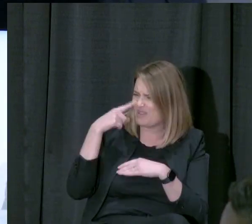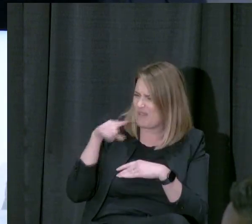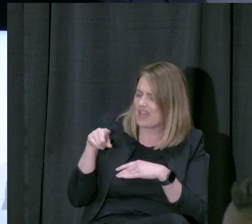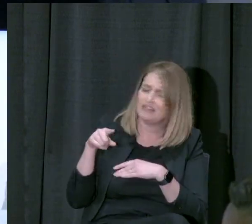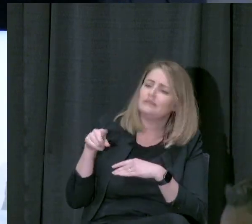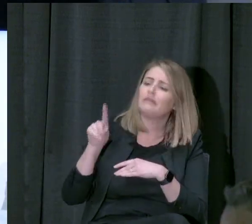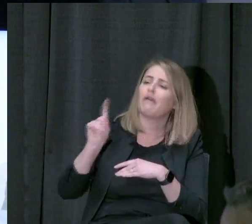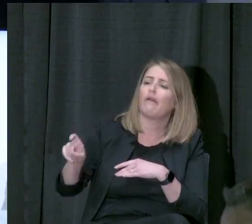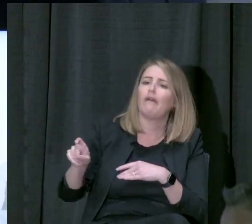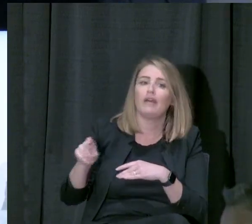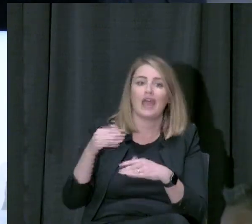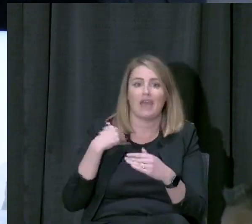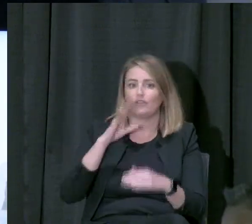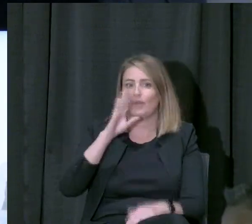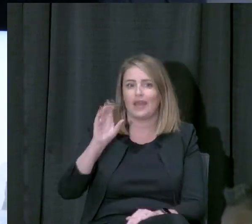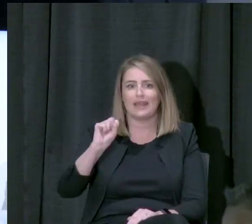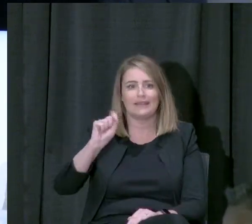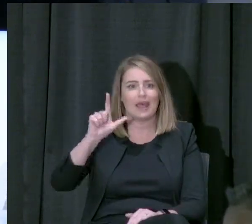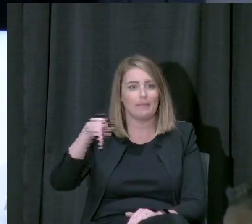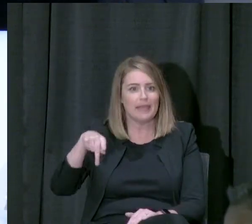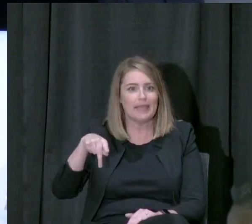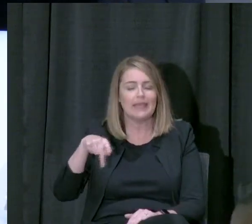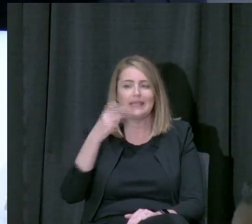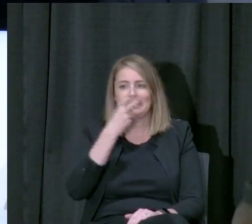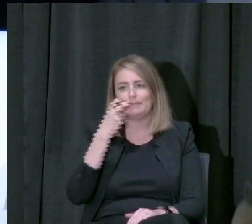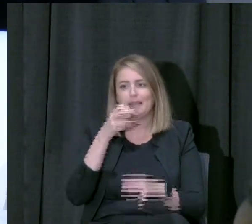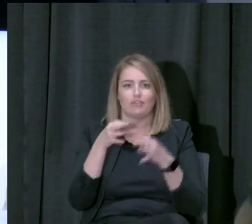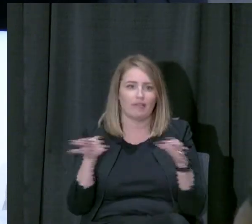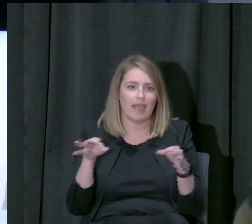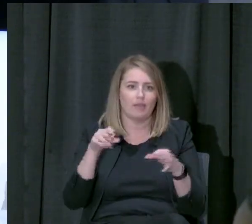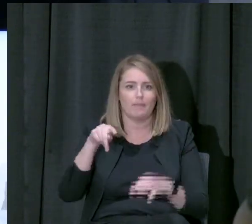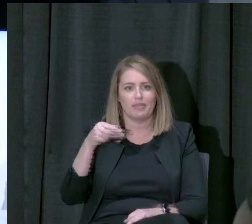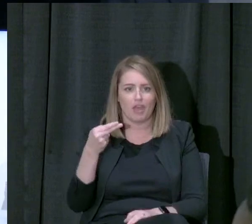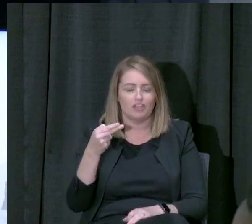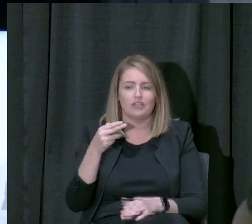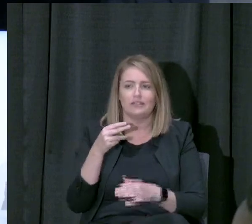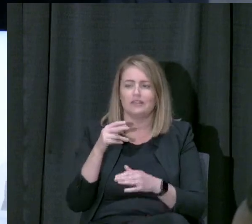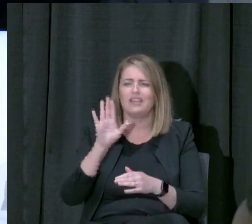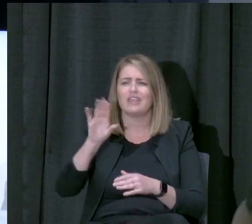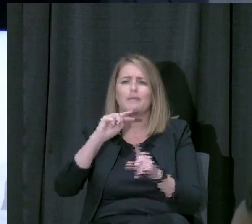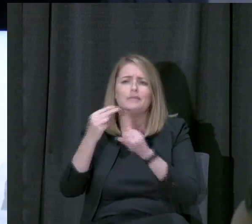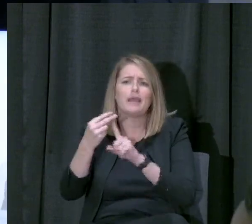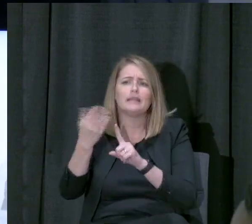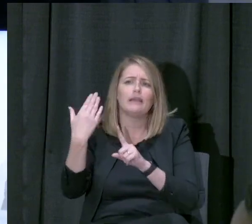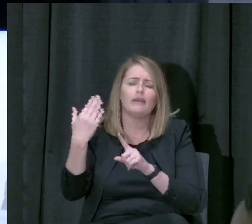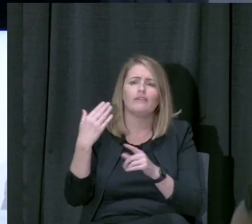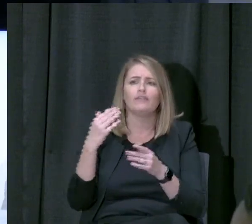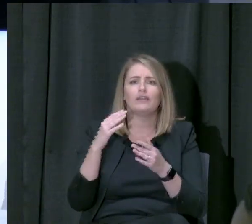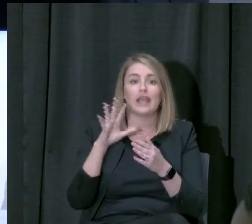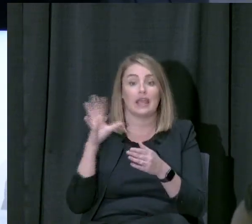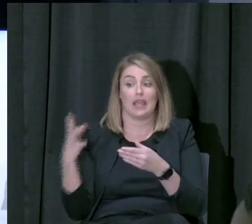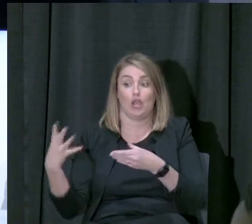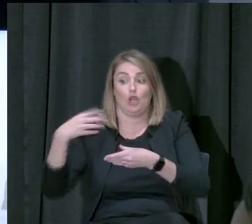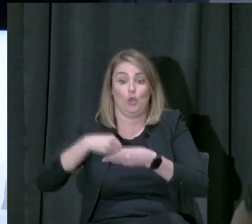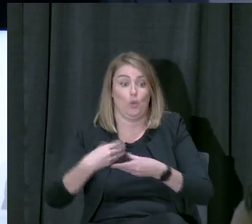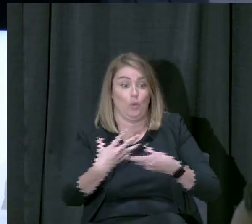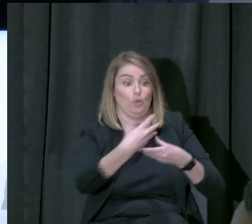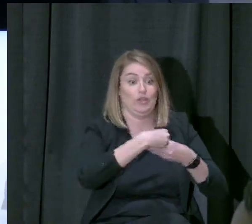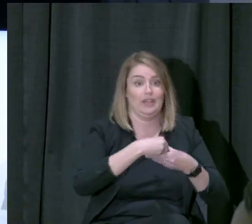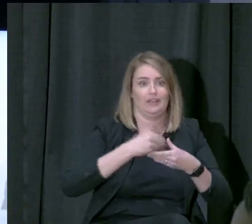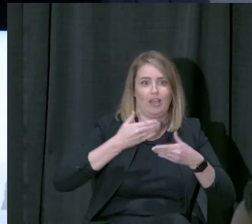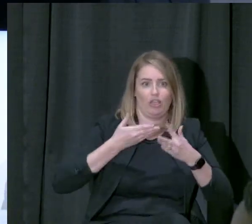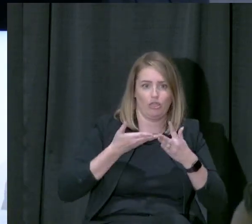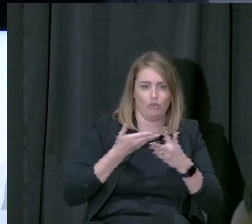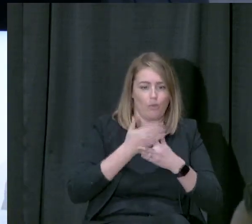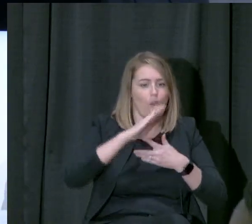with SLPs, speech-language pathologists, to get their perspective and make sure that our inclusion of our customers is iterative, not just at